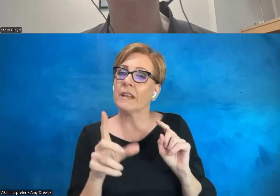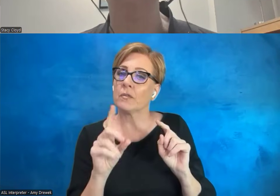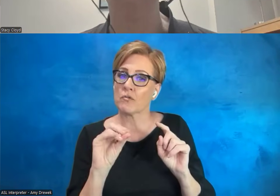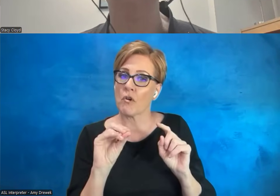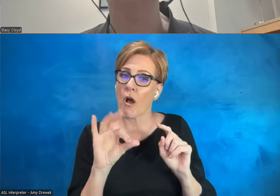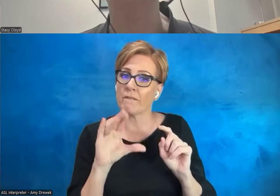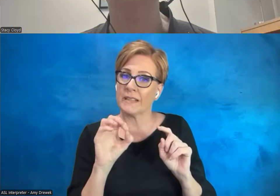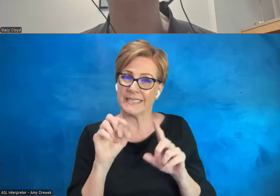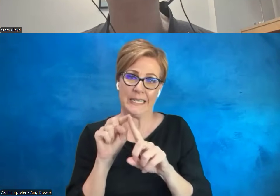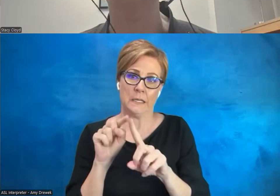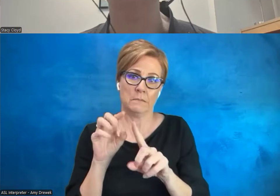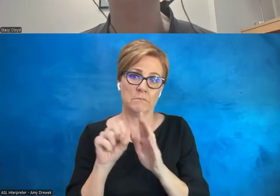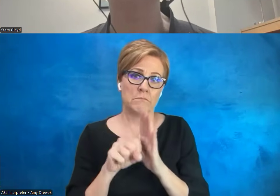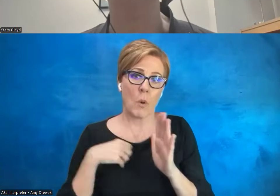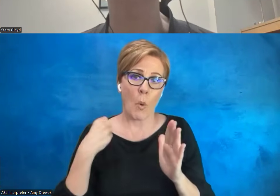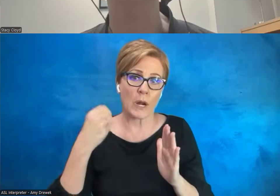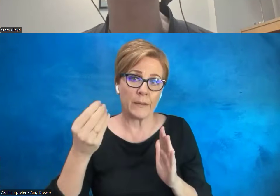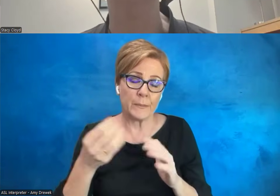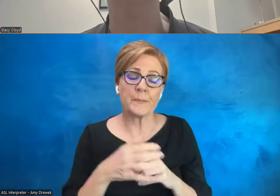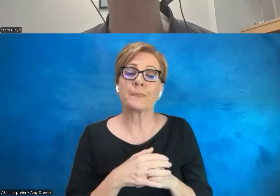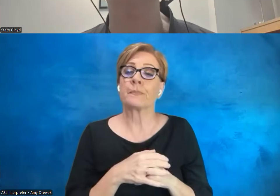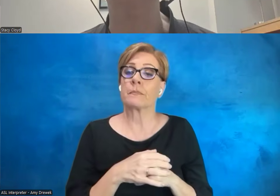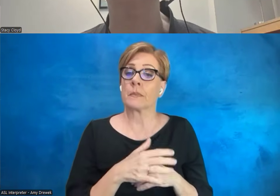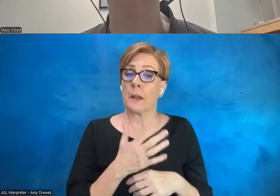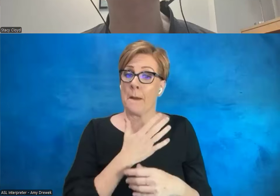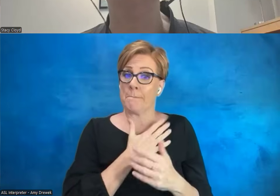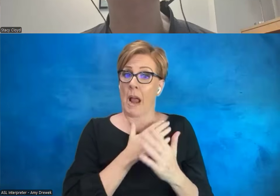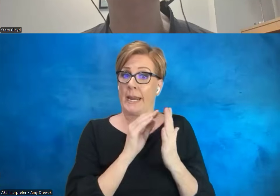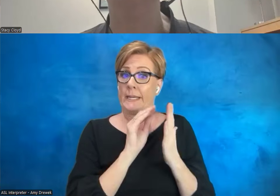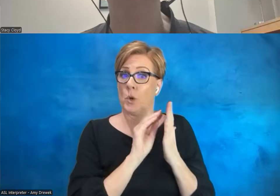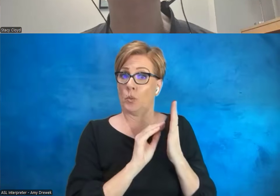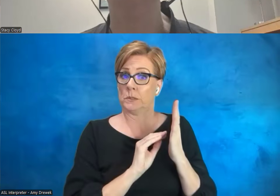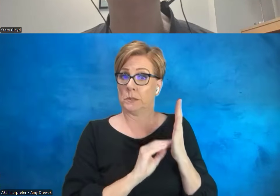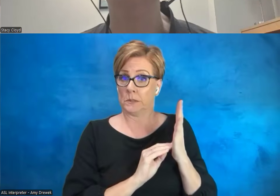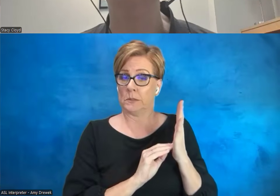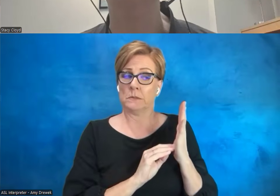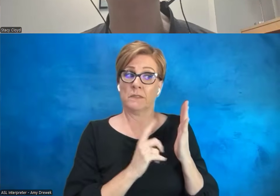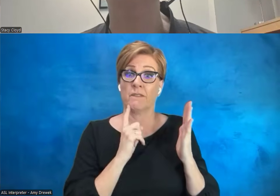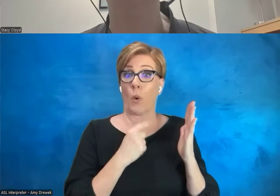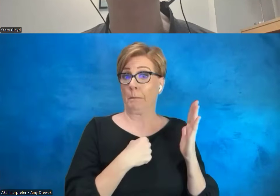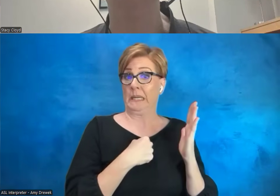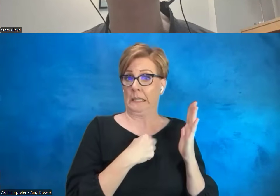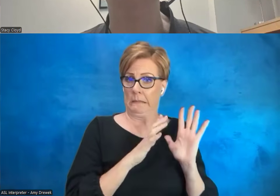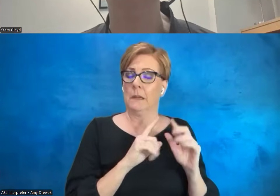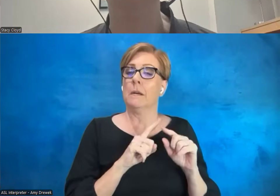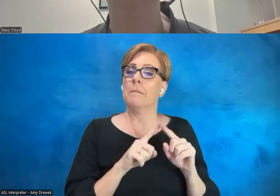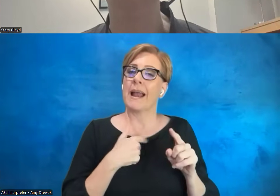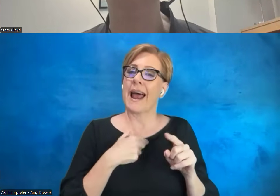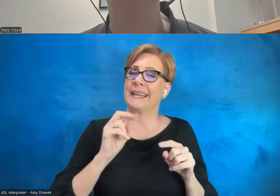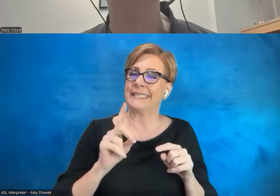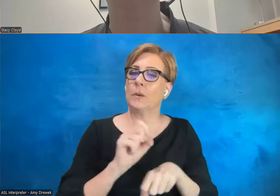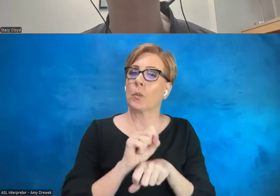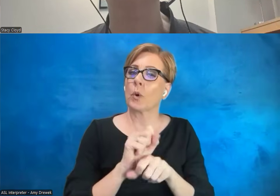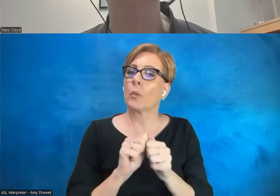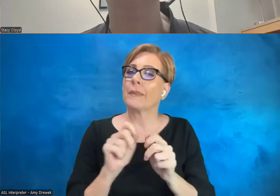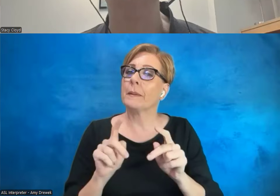other relationships I've built. So my notes are mine, but I did work with counterparts in the offices